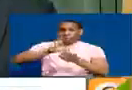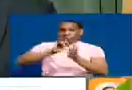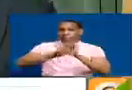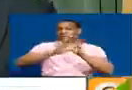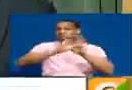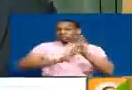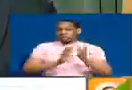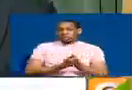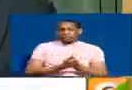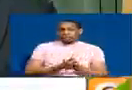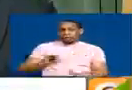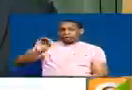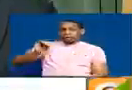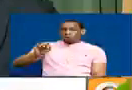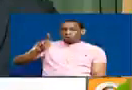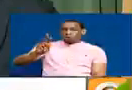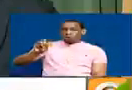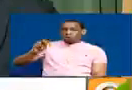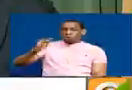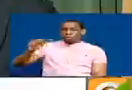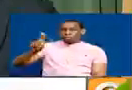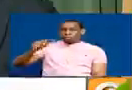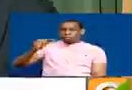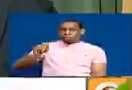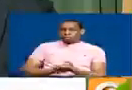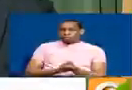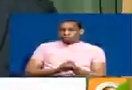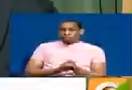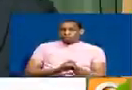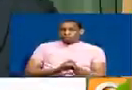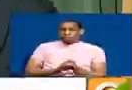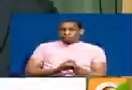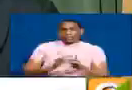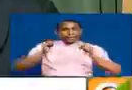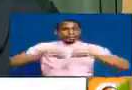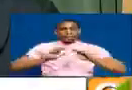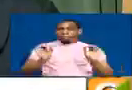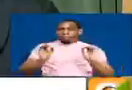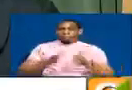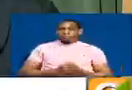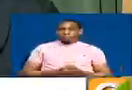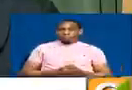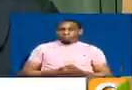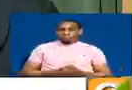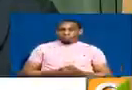referendum. Okwengu, Katembu, and Sichale JGA dissenting.